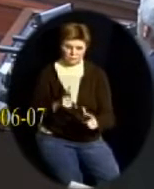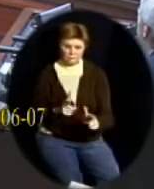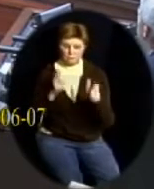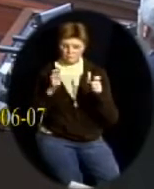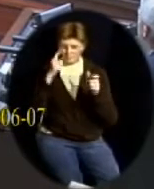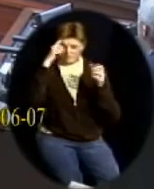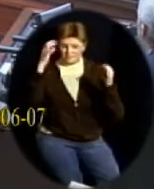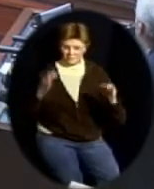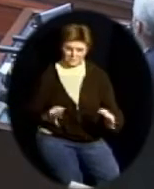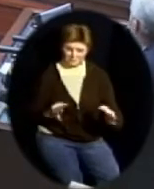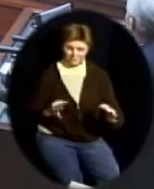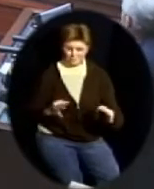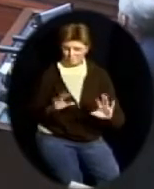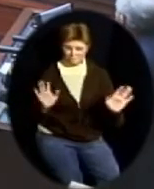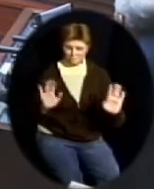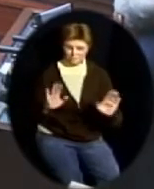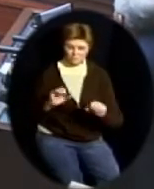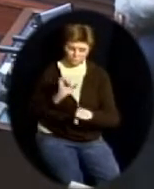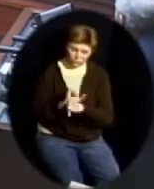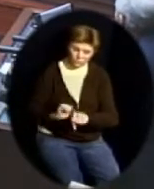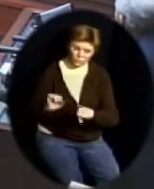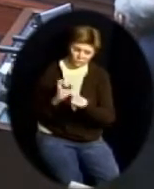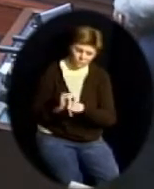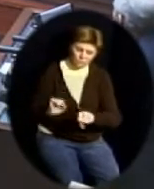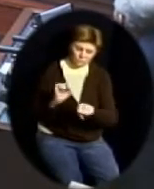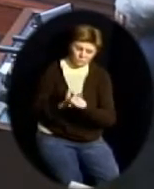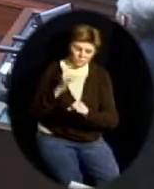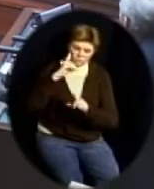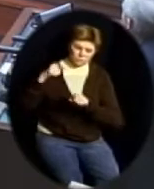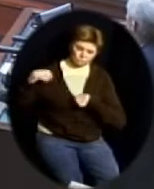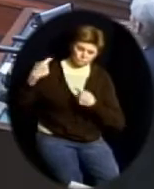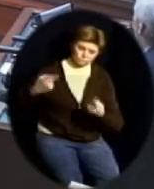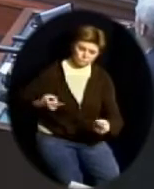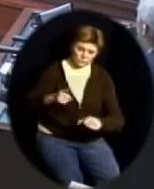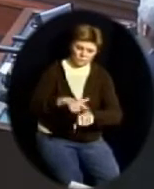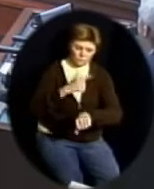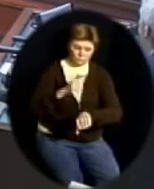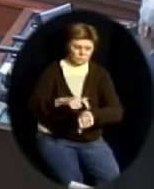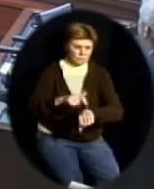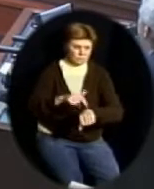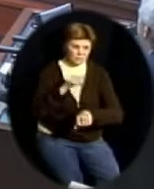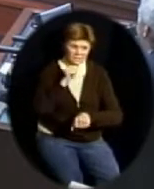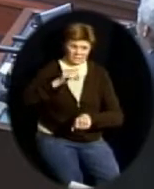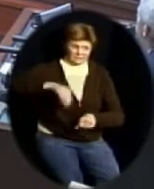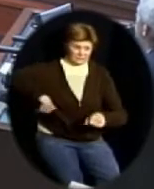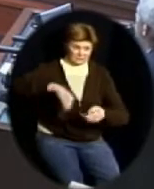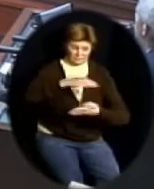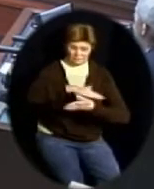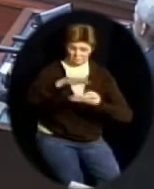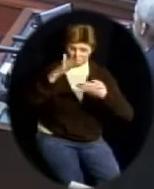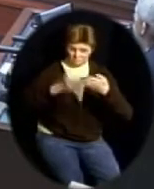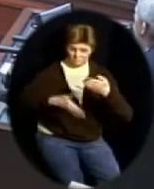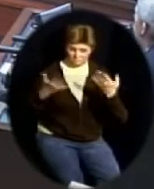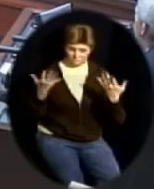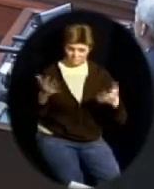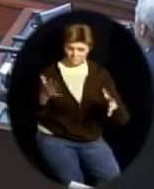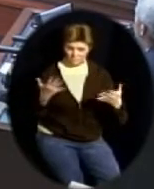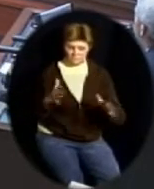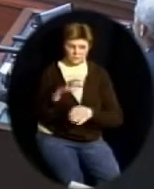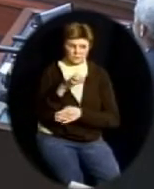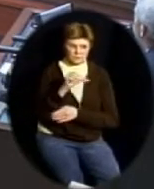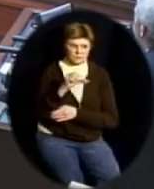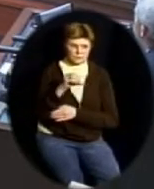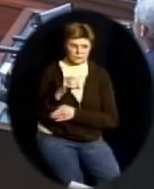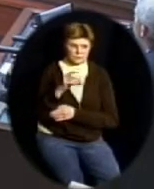at. And we are not yet completed, and so tonight Mr. Diener is going to present